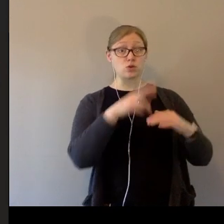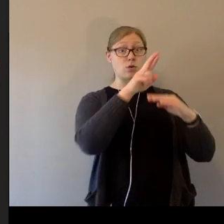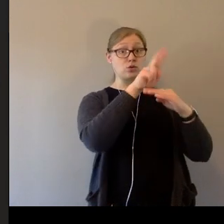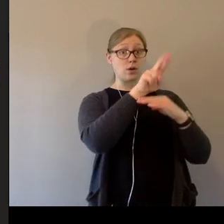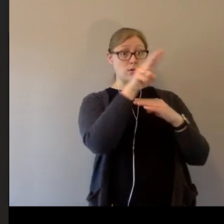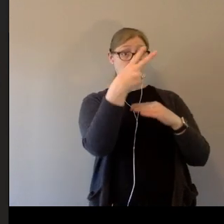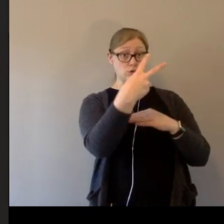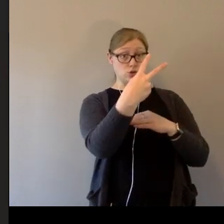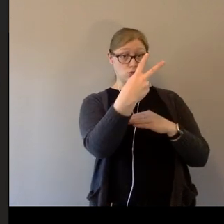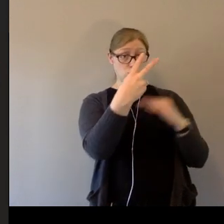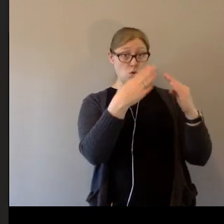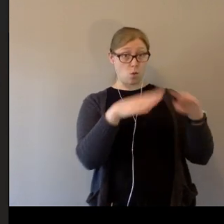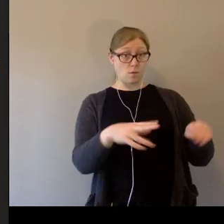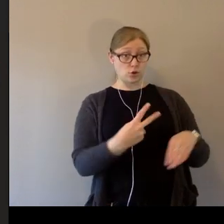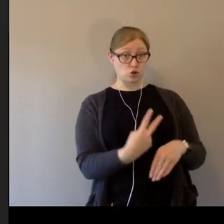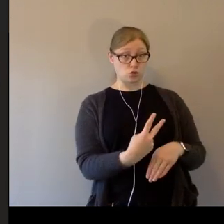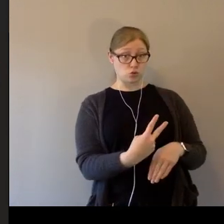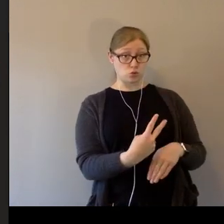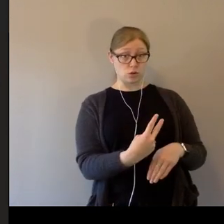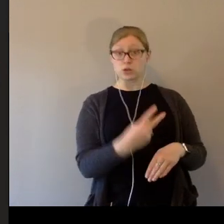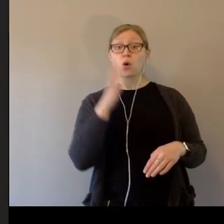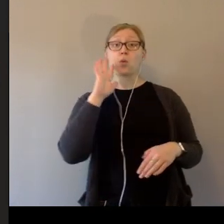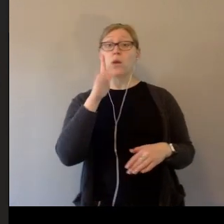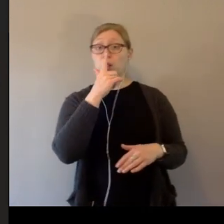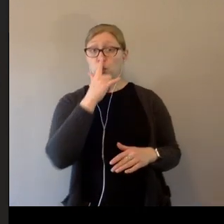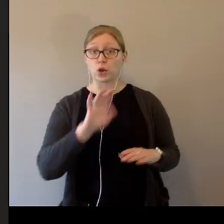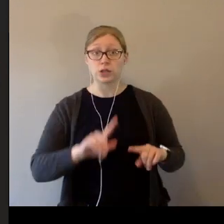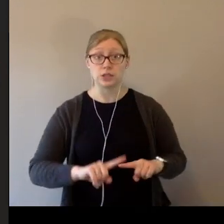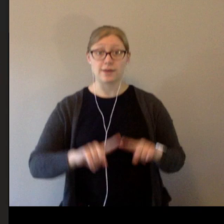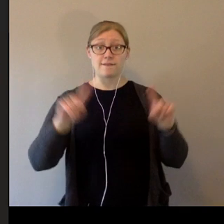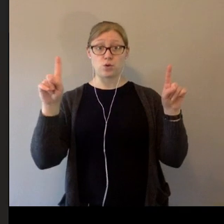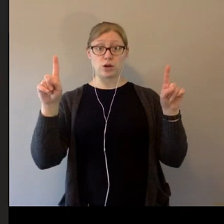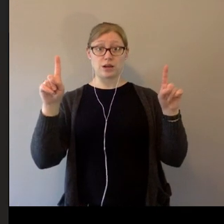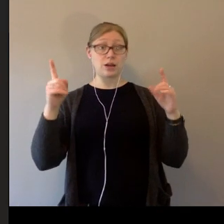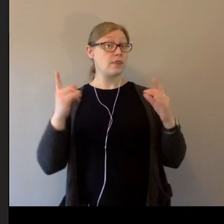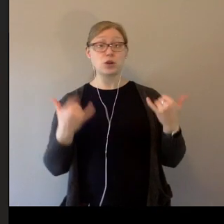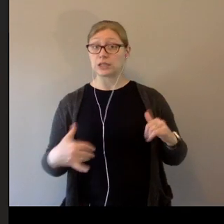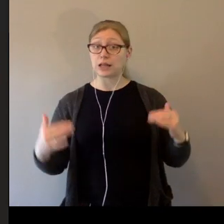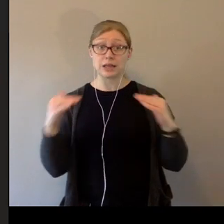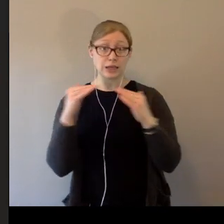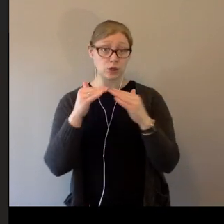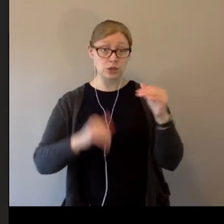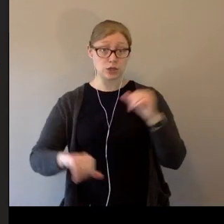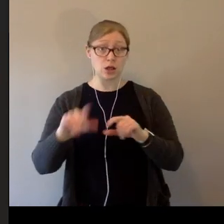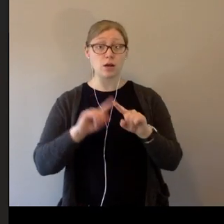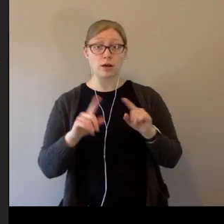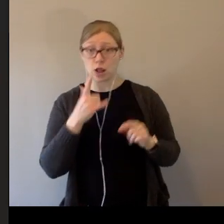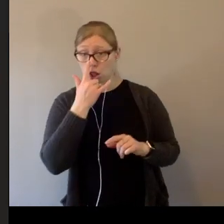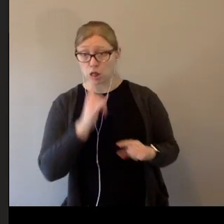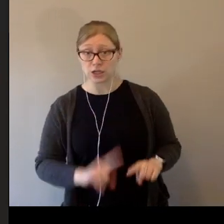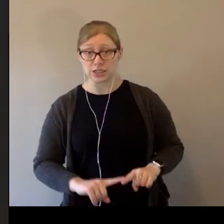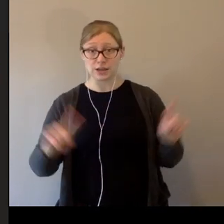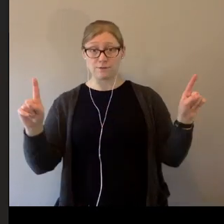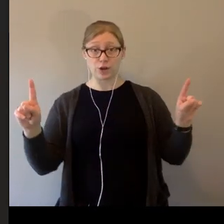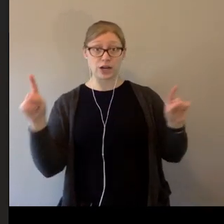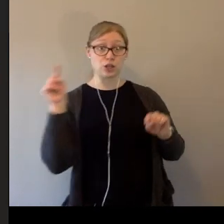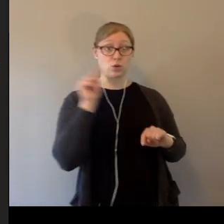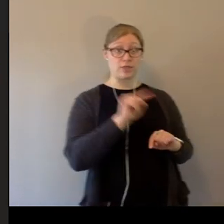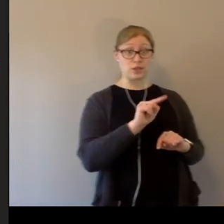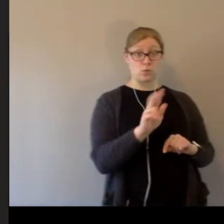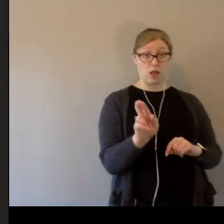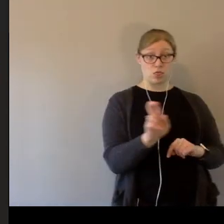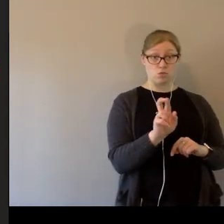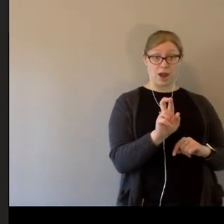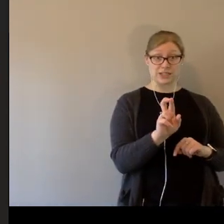the new way that this is going to look. They're equal to each other, but they look different. This is called the simplified